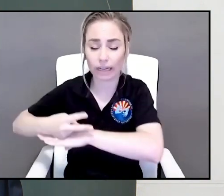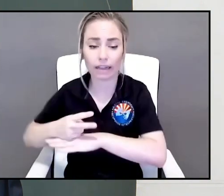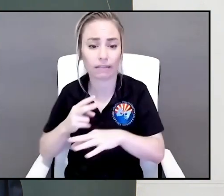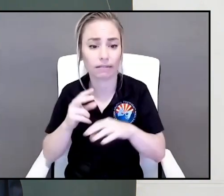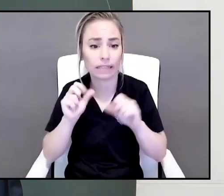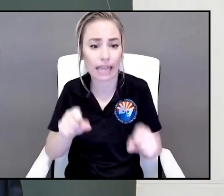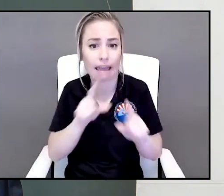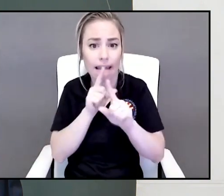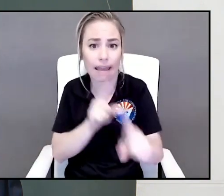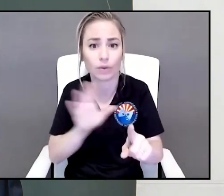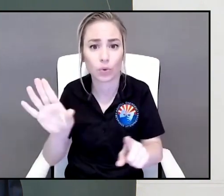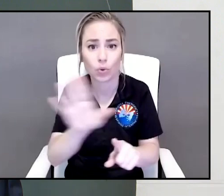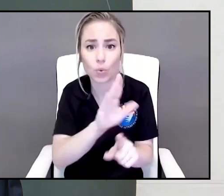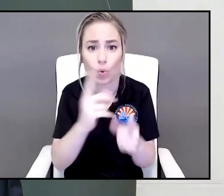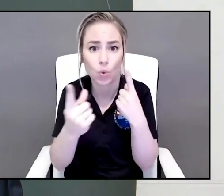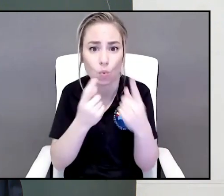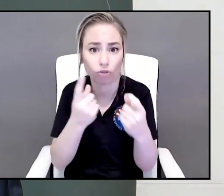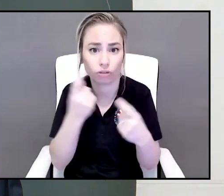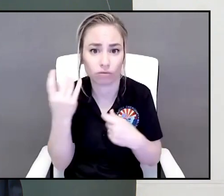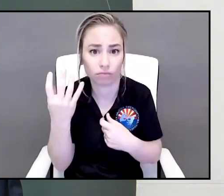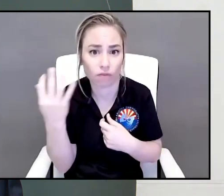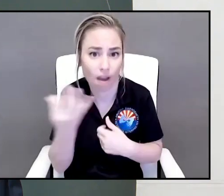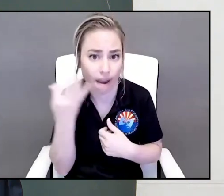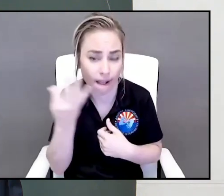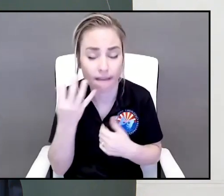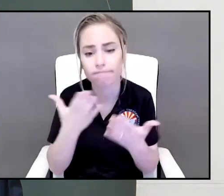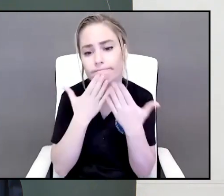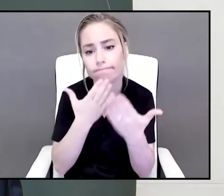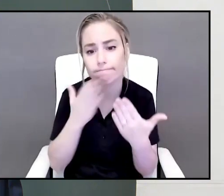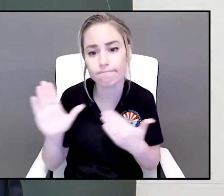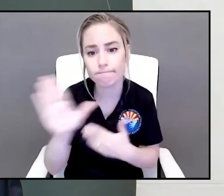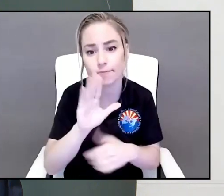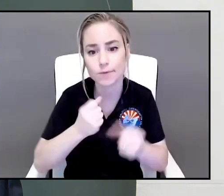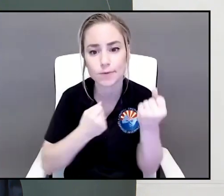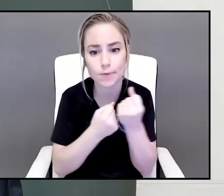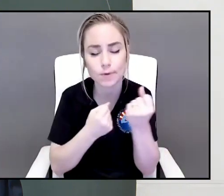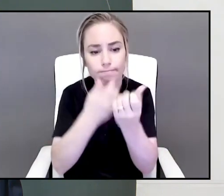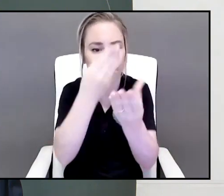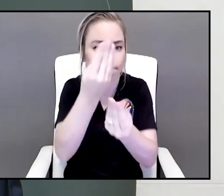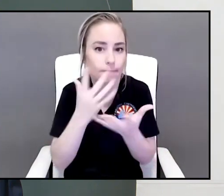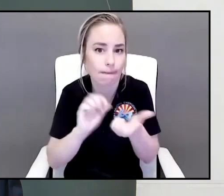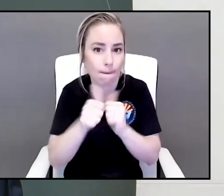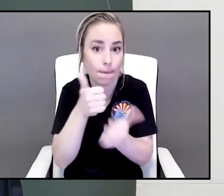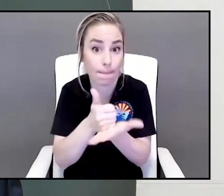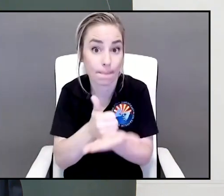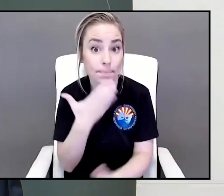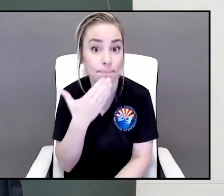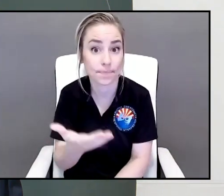And thank you for all your support, and let us know how we can help. Thank you.